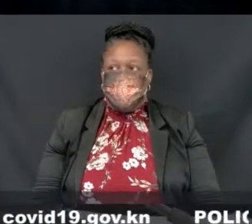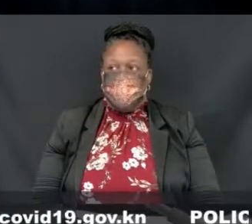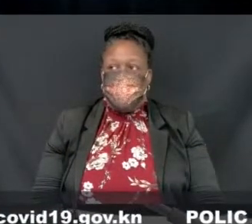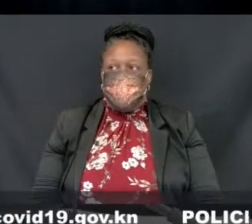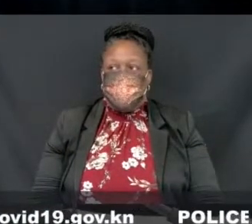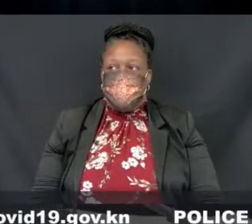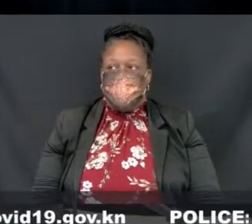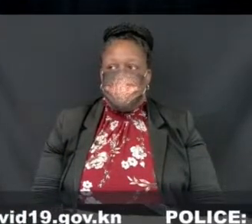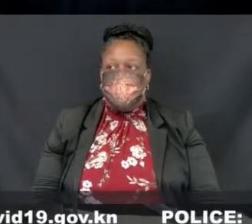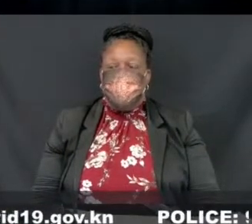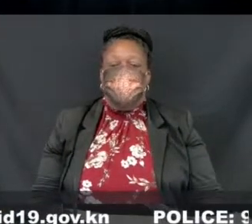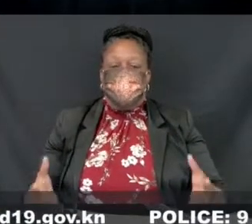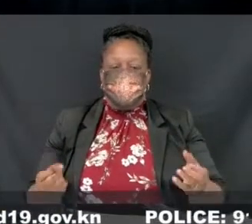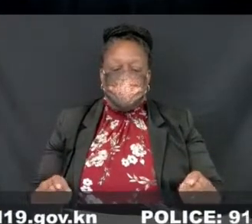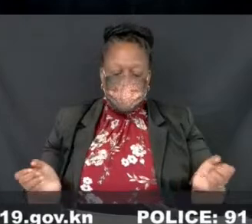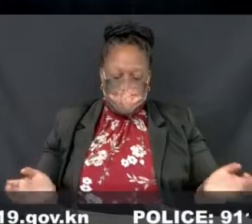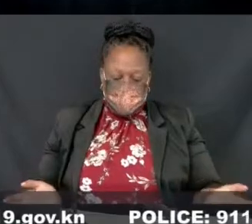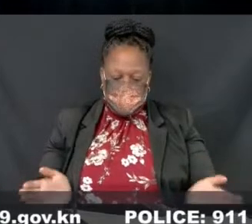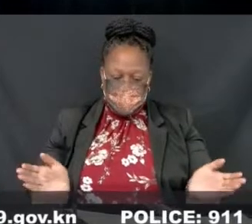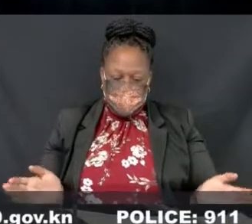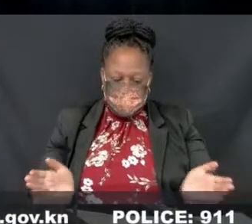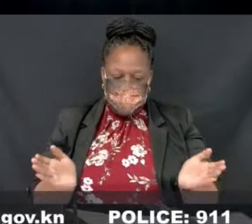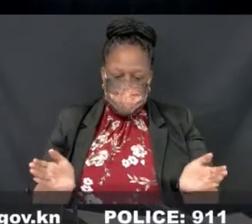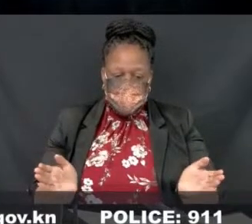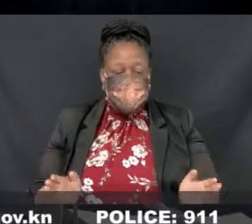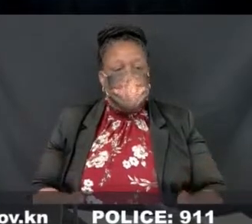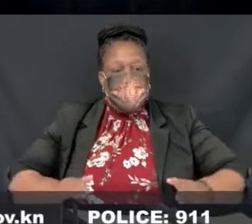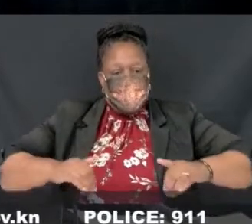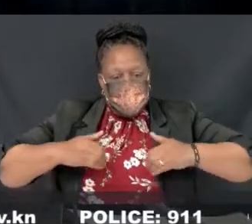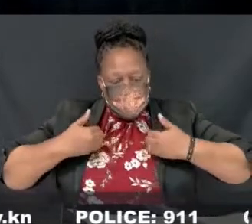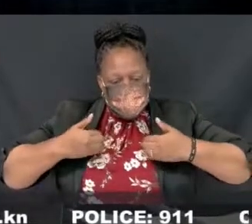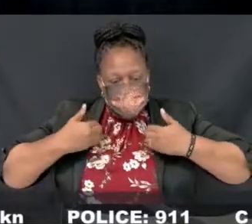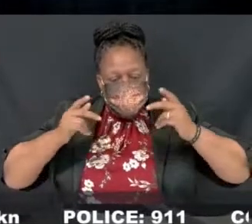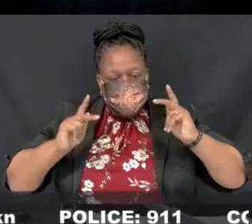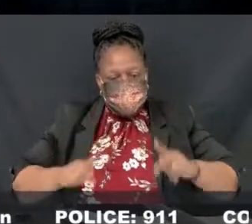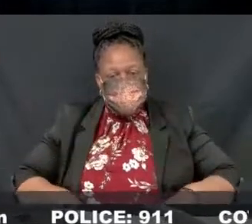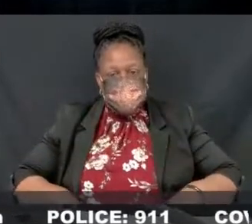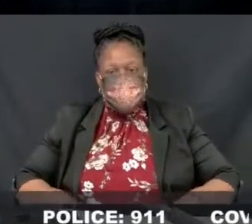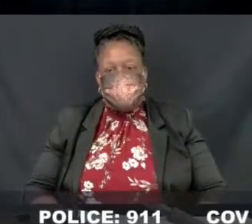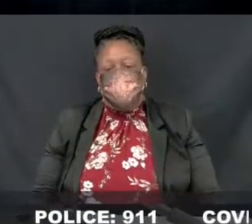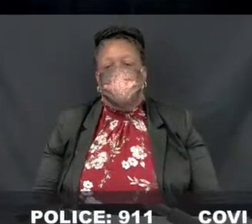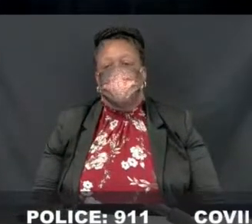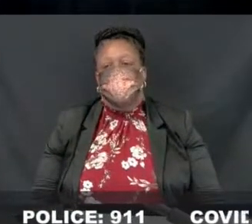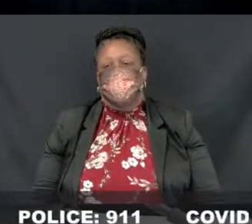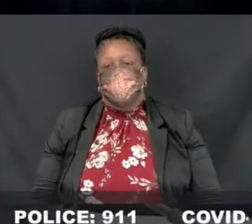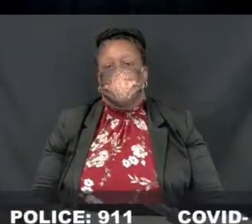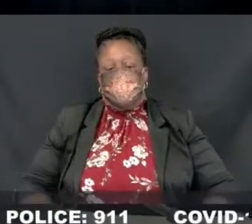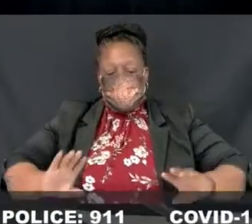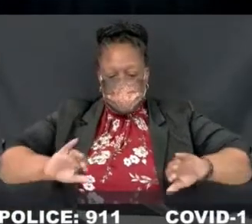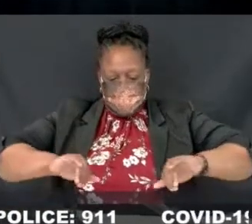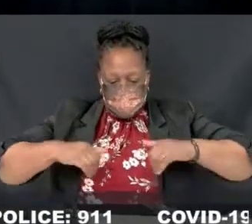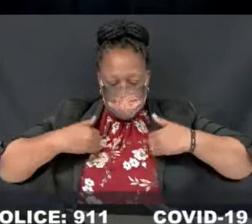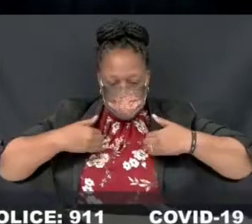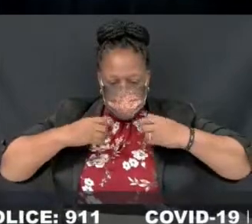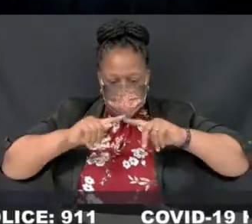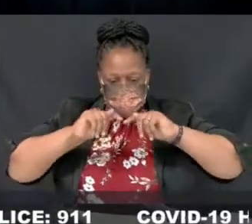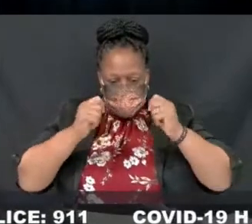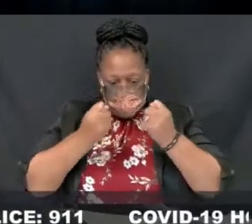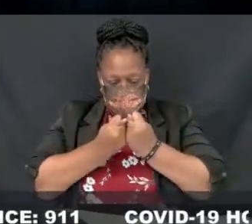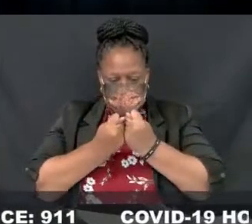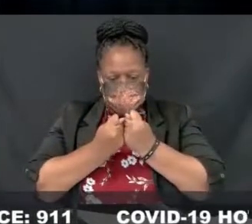basically encourage the young leaders, the young teams, and others to